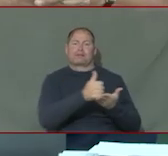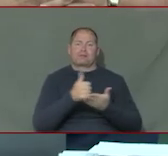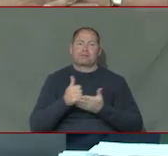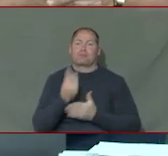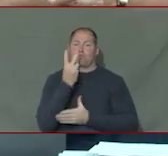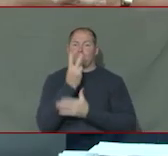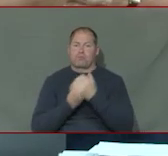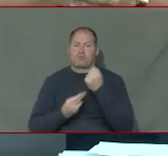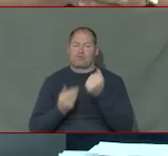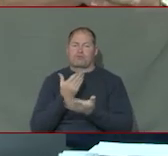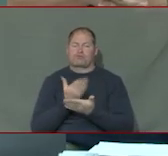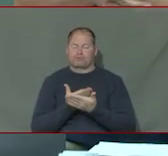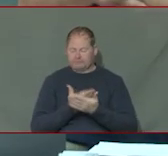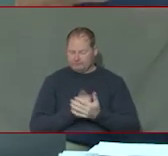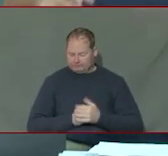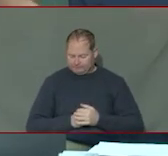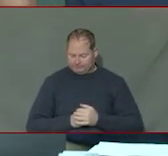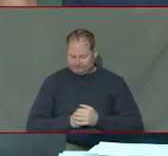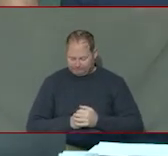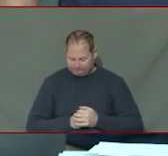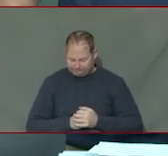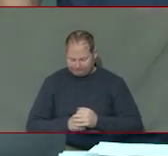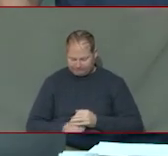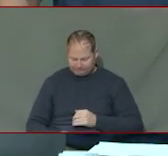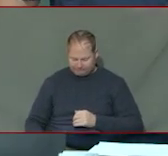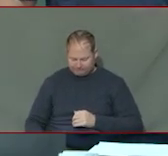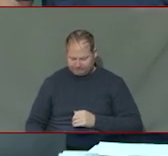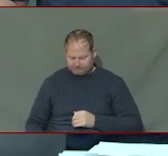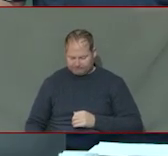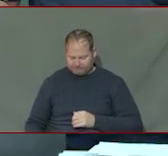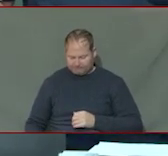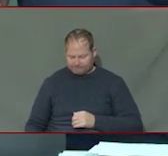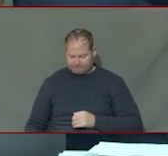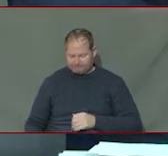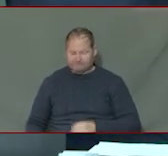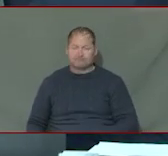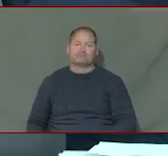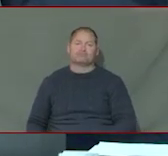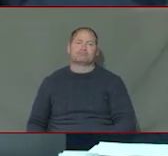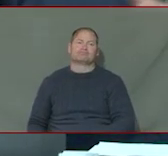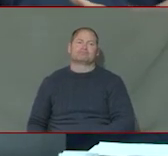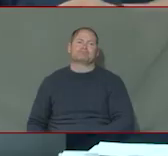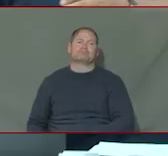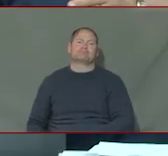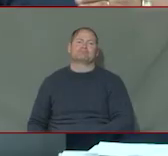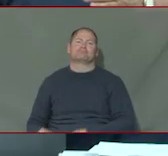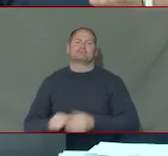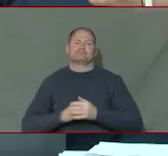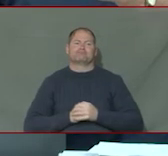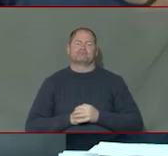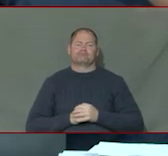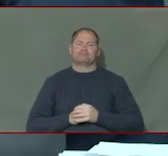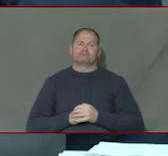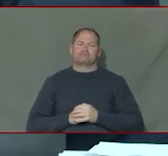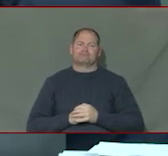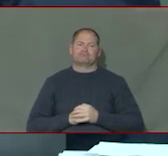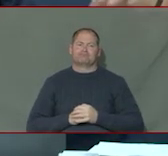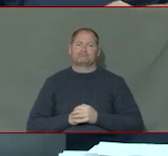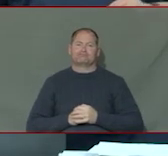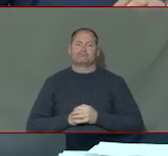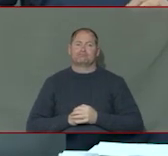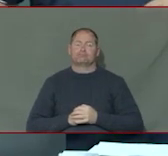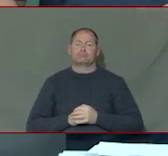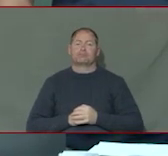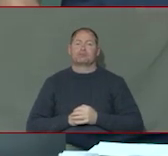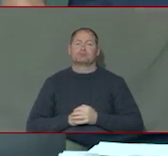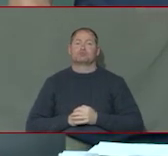I liked. Do not go beyond 2014 because 2013 was still the old curriculum. The CAPS curriculum